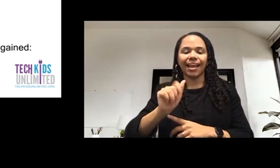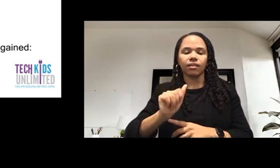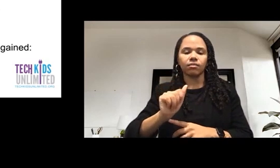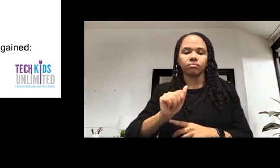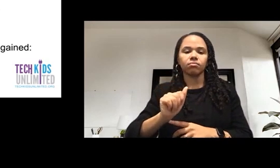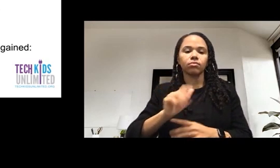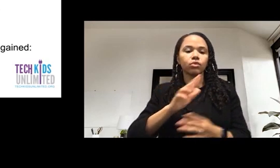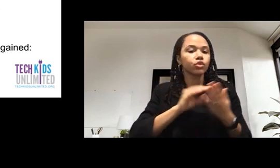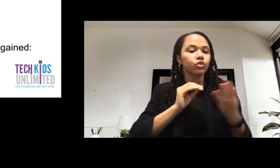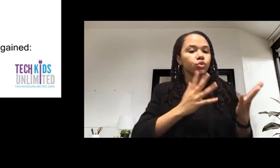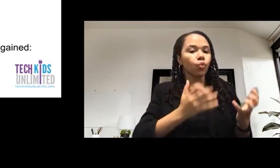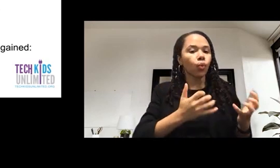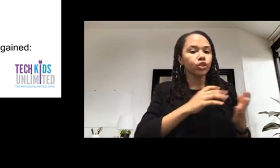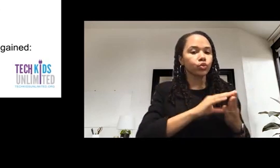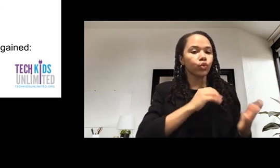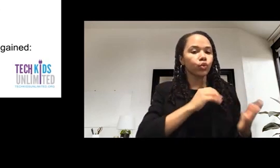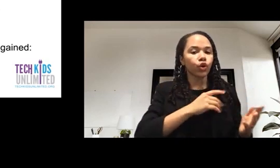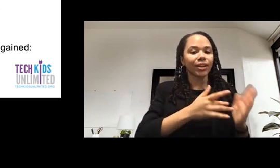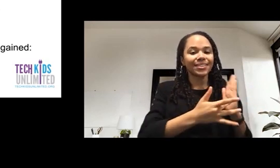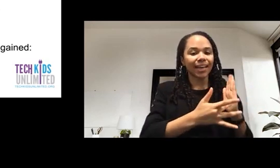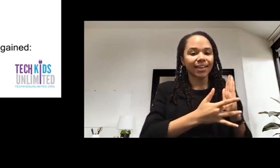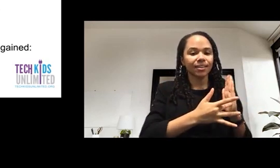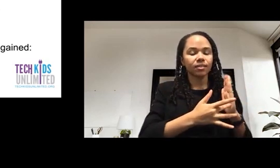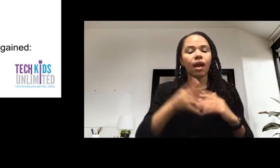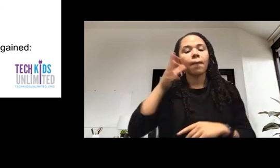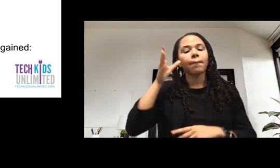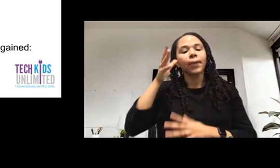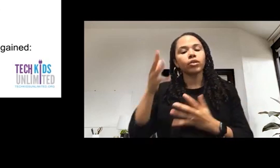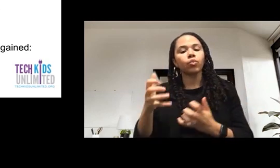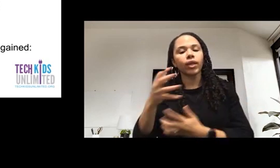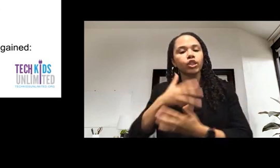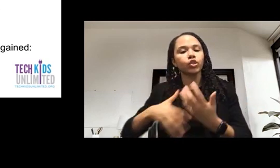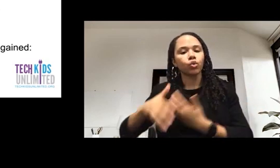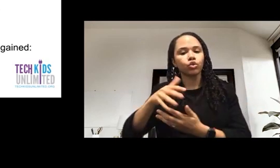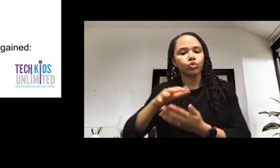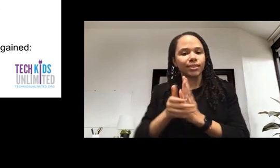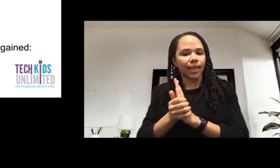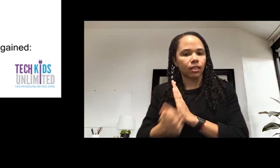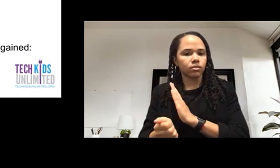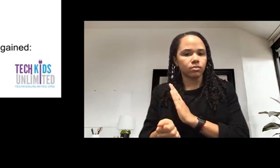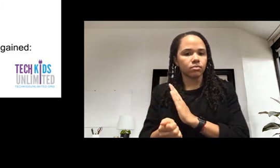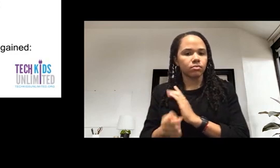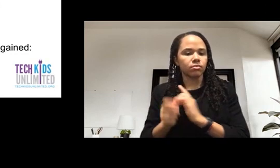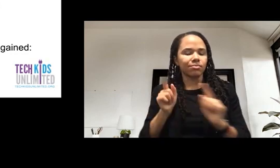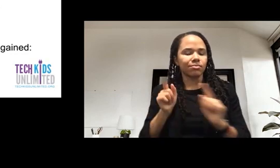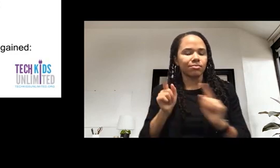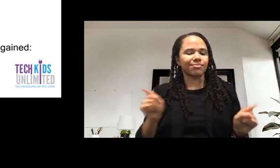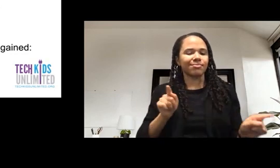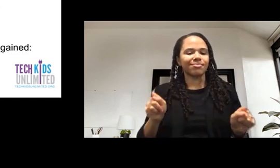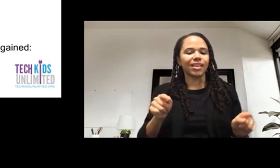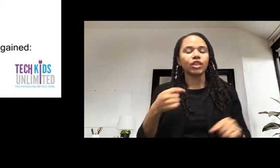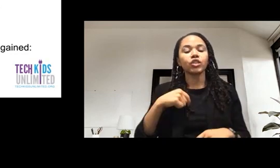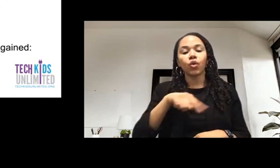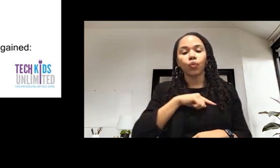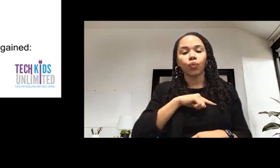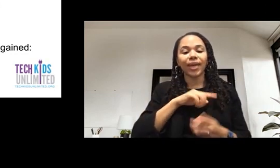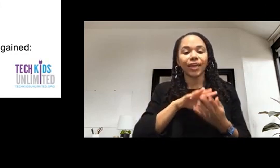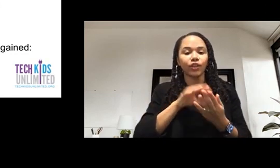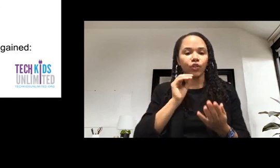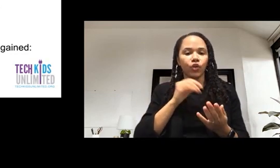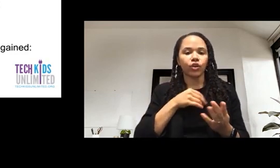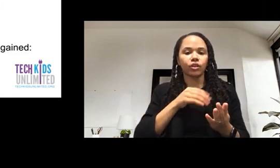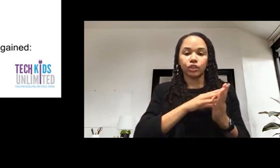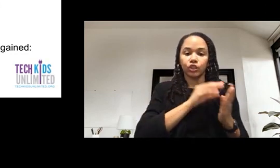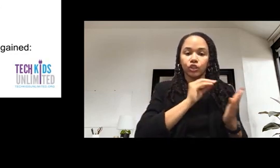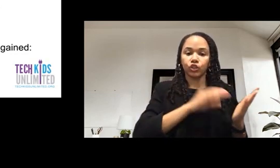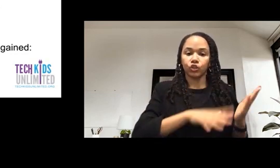while parents wanted their teen to learn social skills. And so what we learned from this was that students